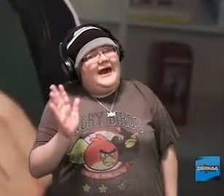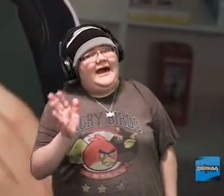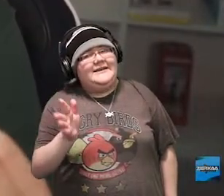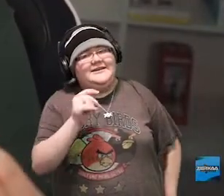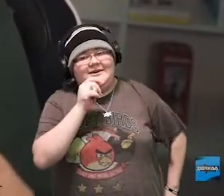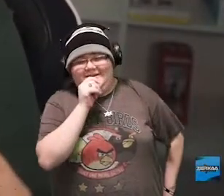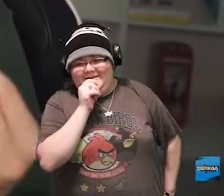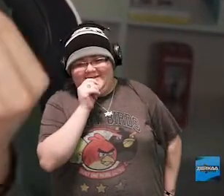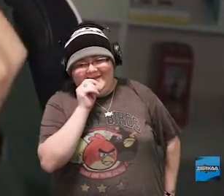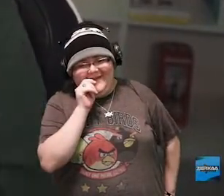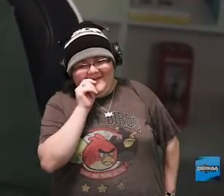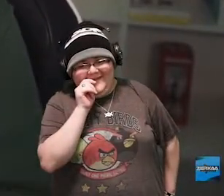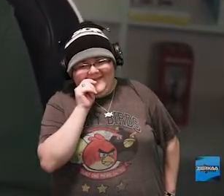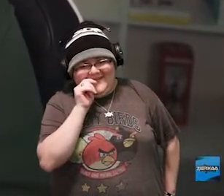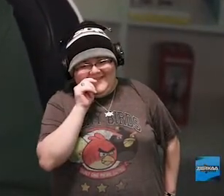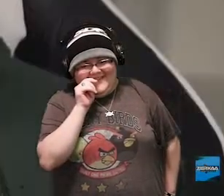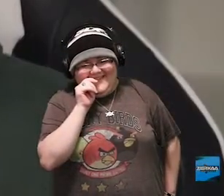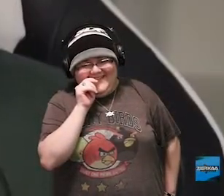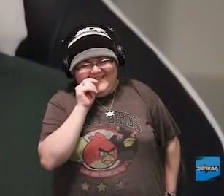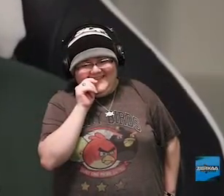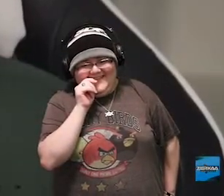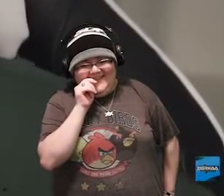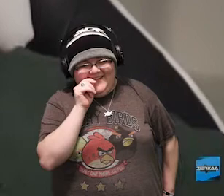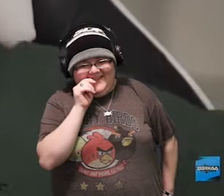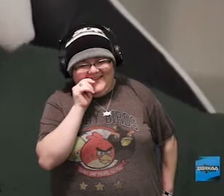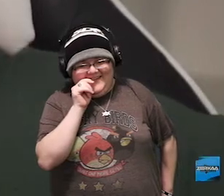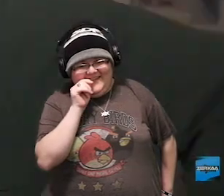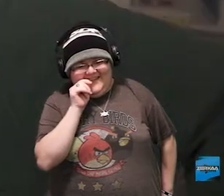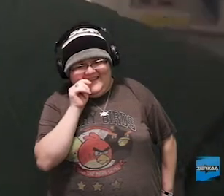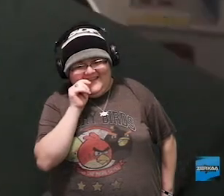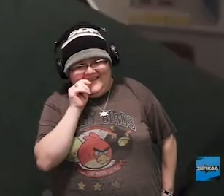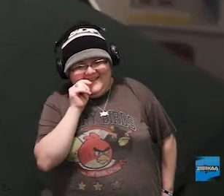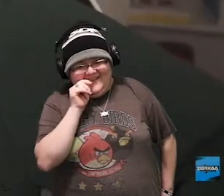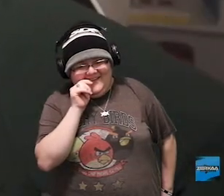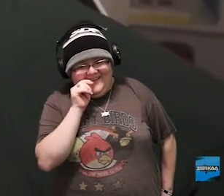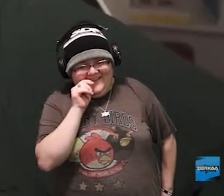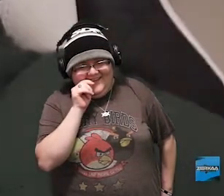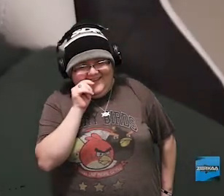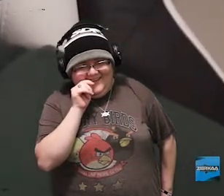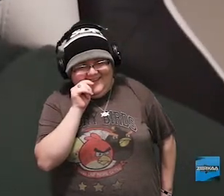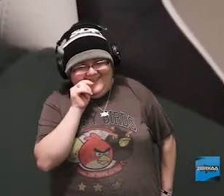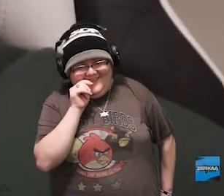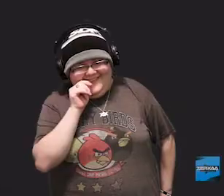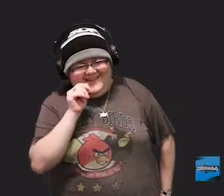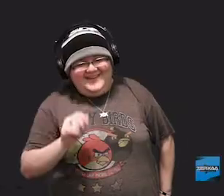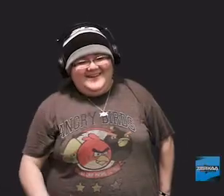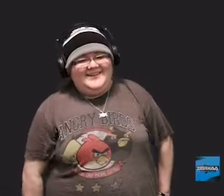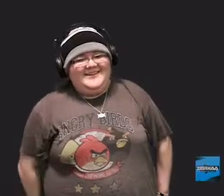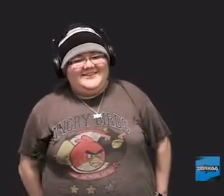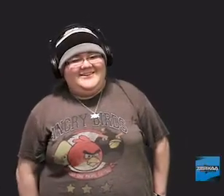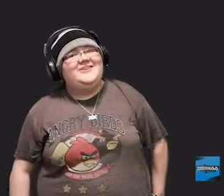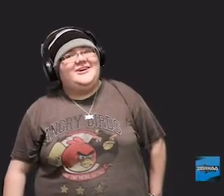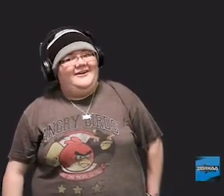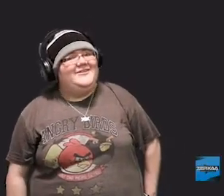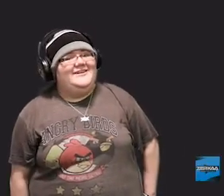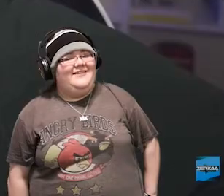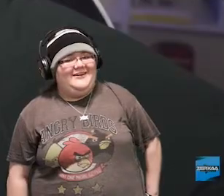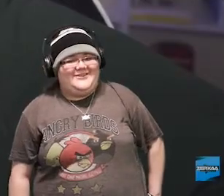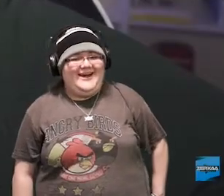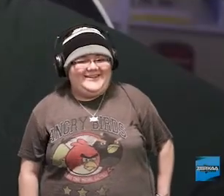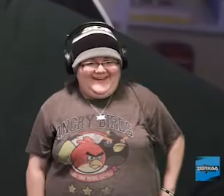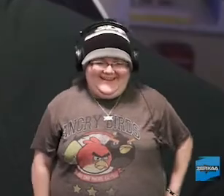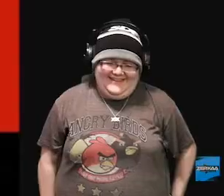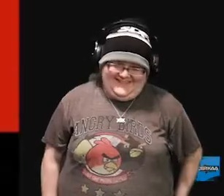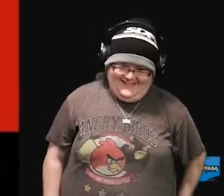So many random people have been tweeted to me. Oh, I saw you today on the tube. Did ya? Doesn't look like it. This seems to be a Zerkaa Thursday.